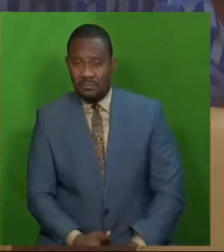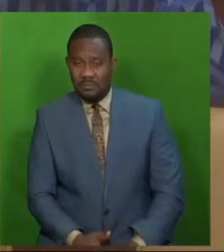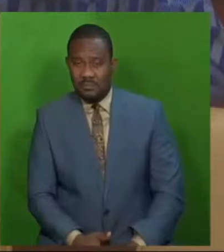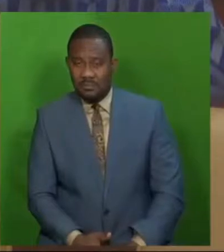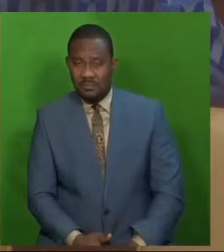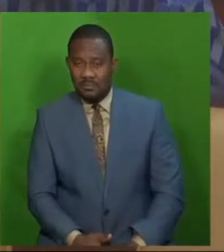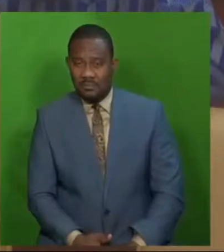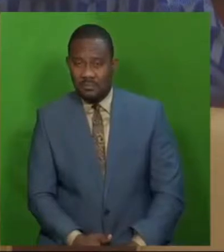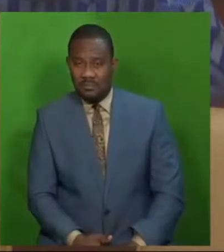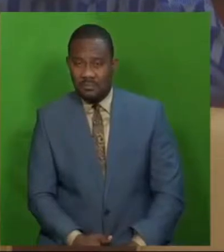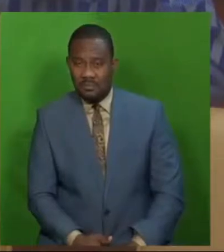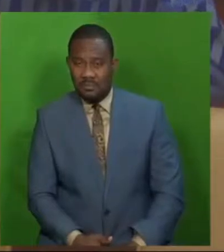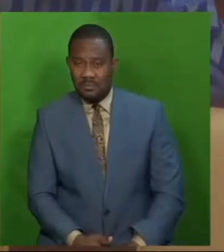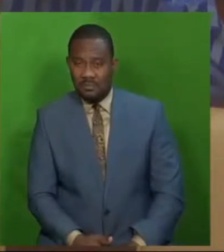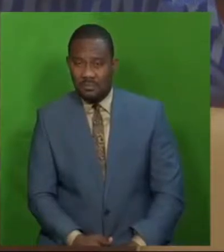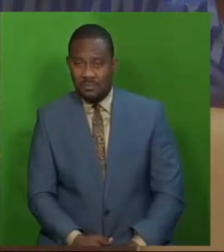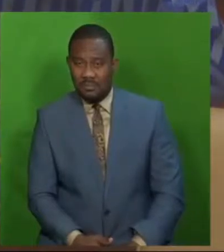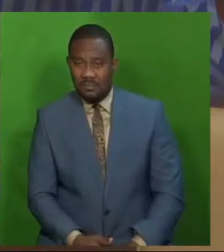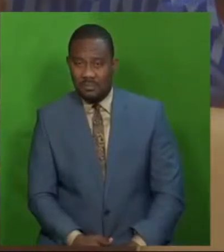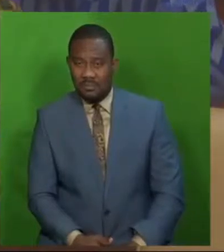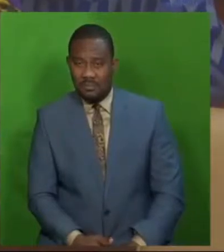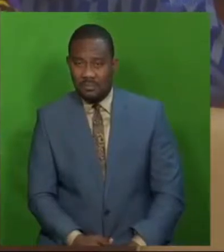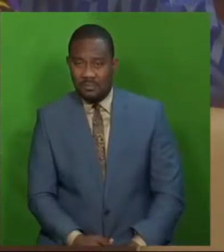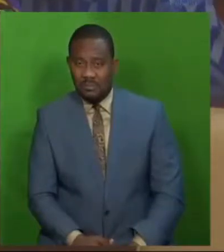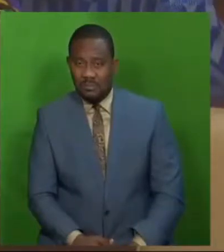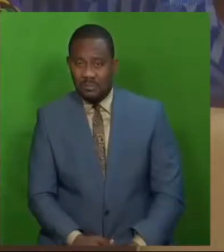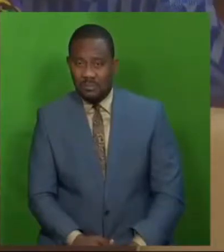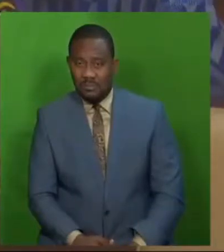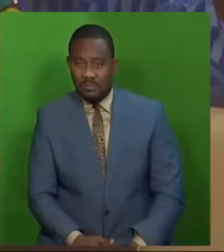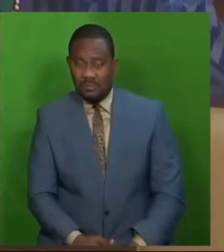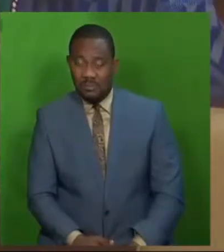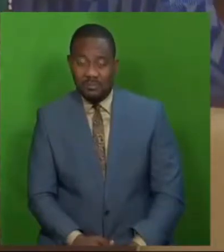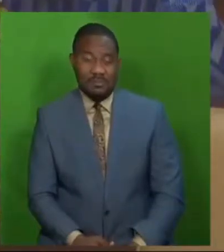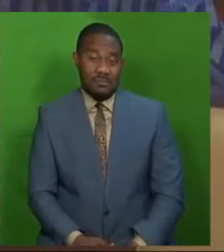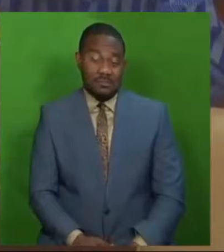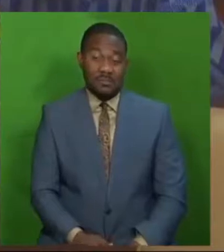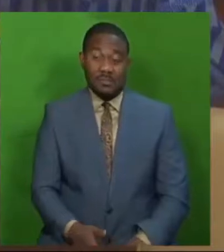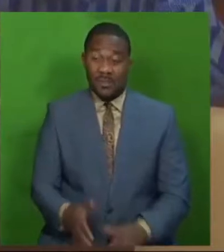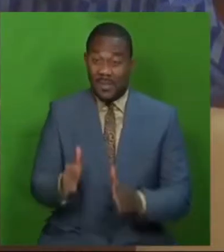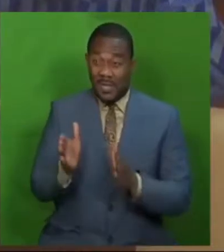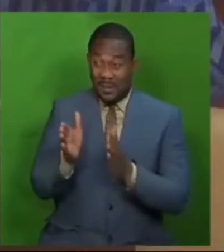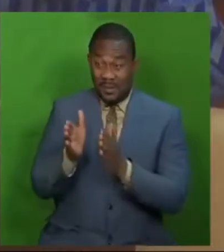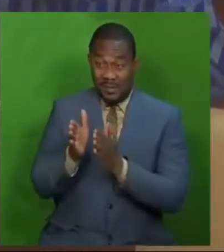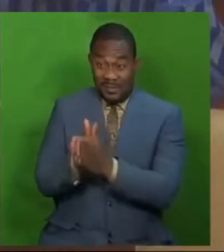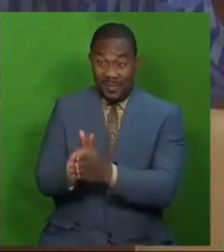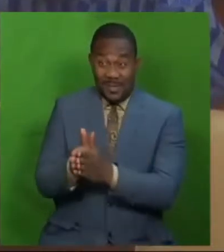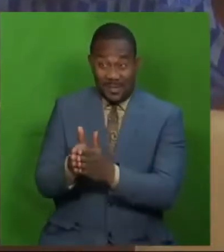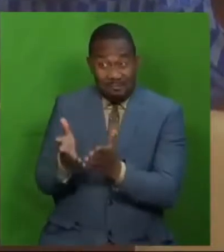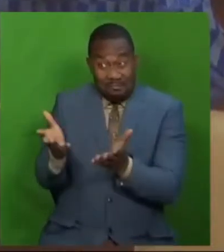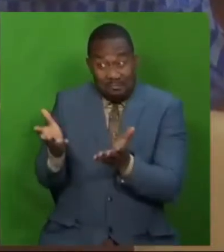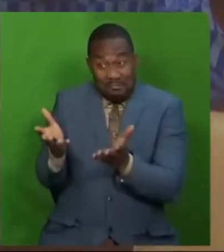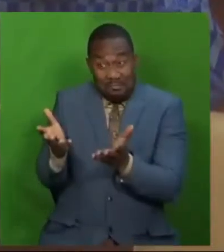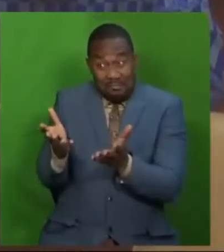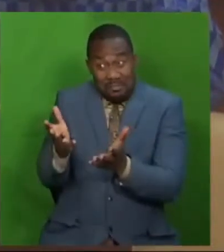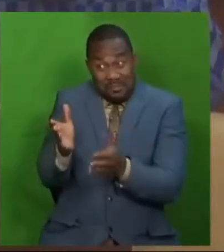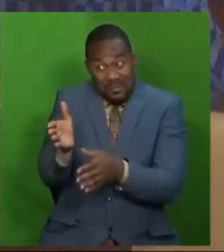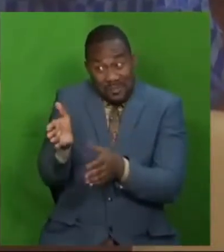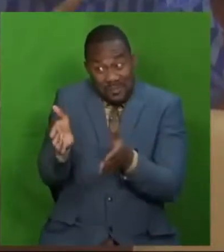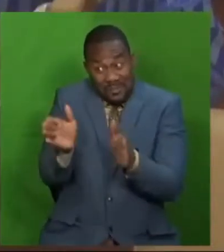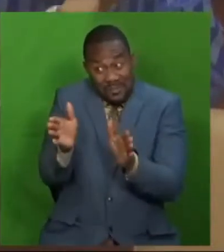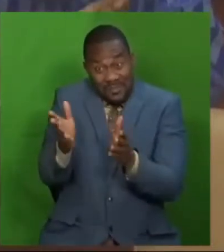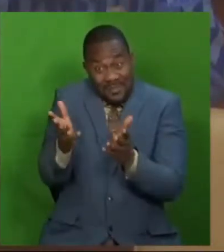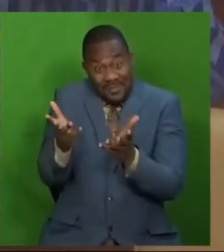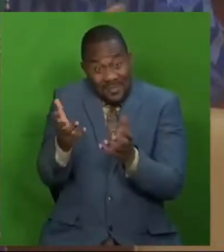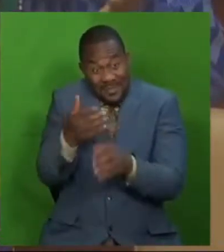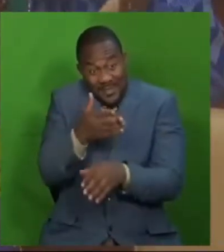Mr. Speaker, well. So I will have to ask the honorable member whether he's willing to give